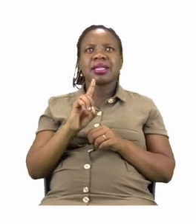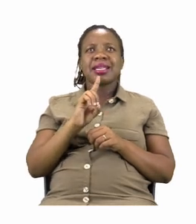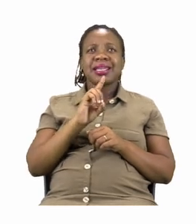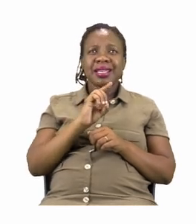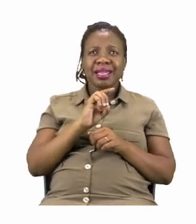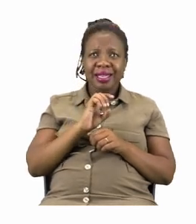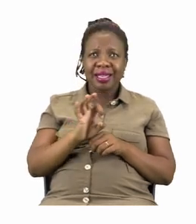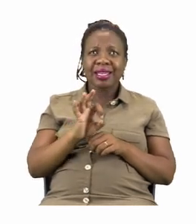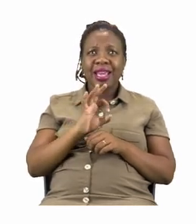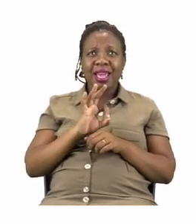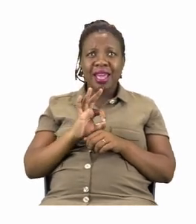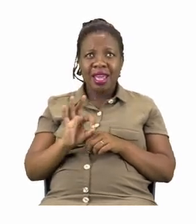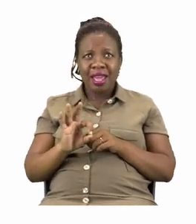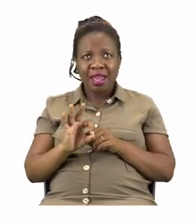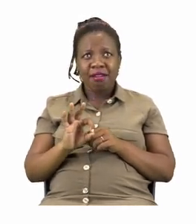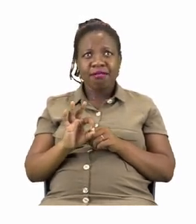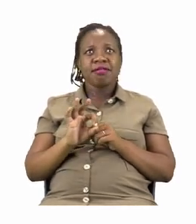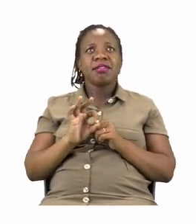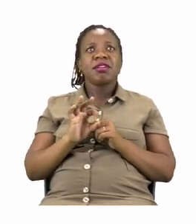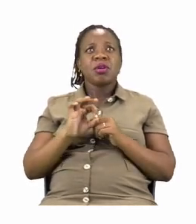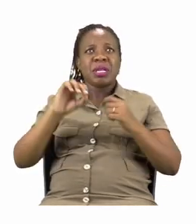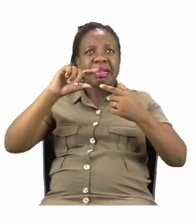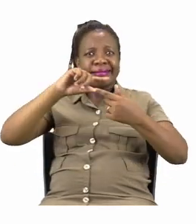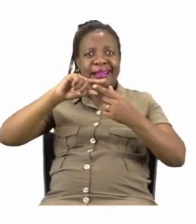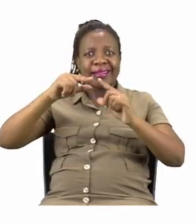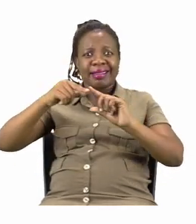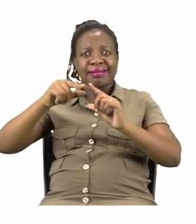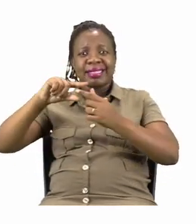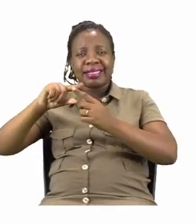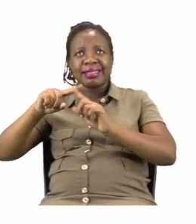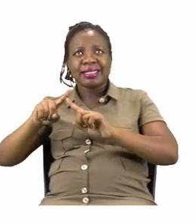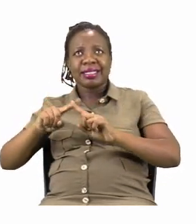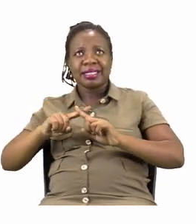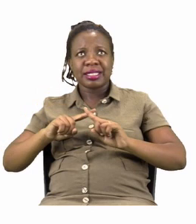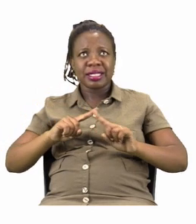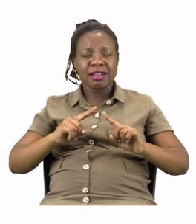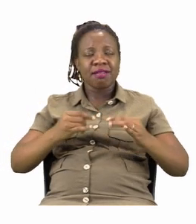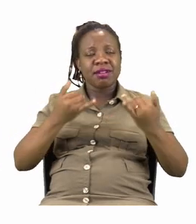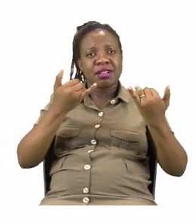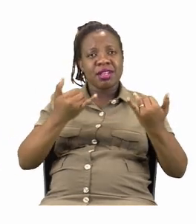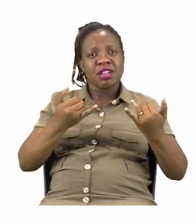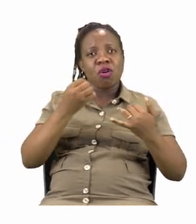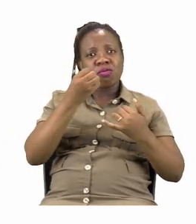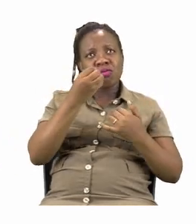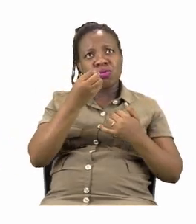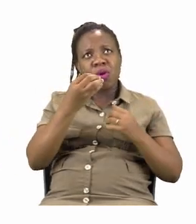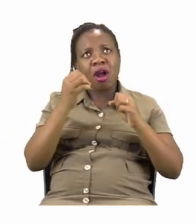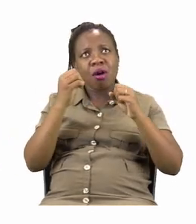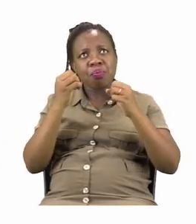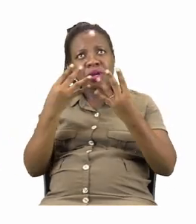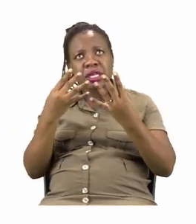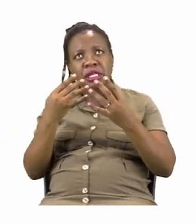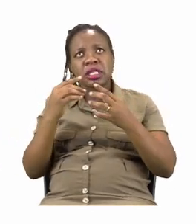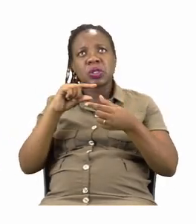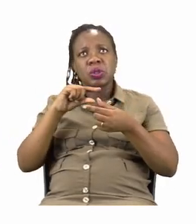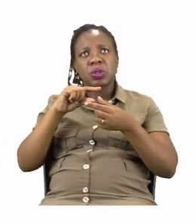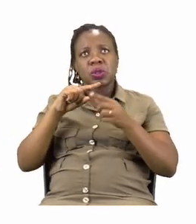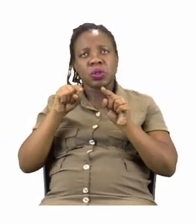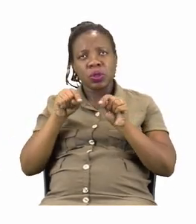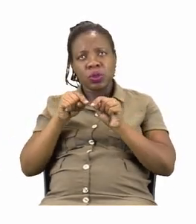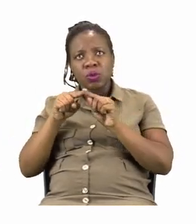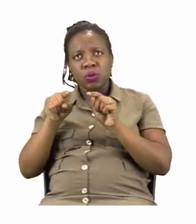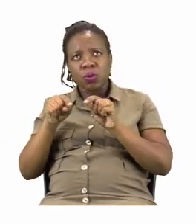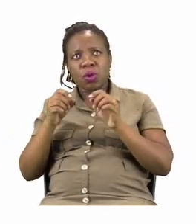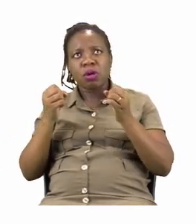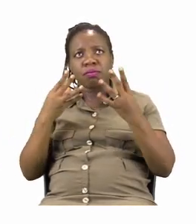each shape, and then at the bottom you fill in where it says the area of this shape